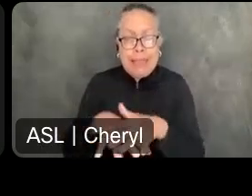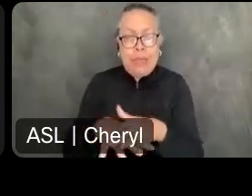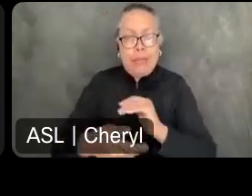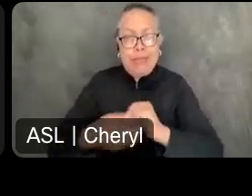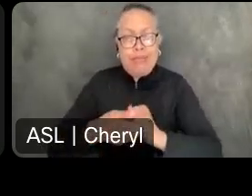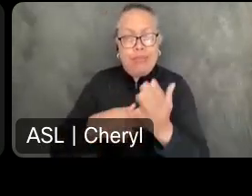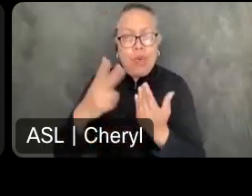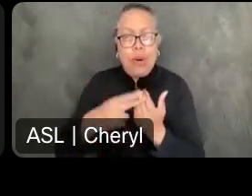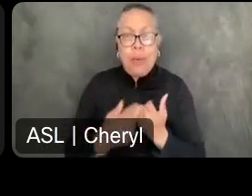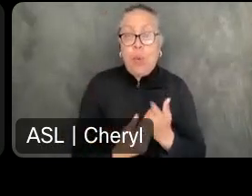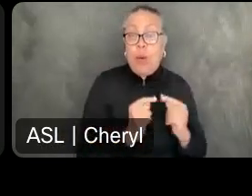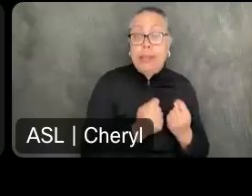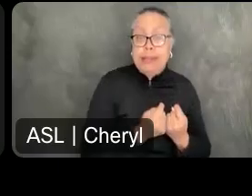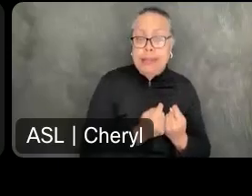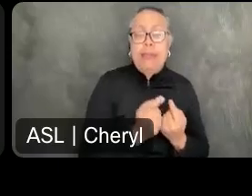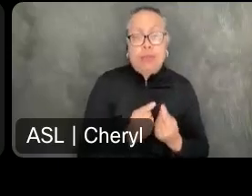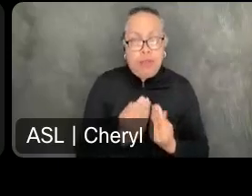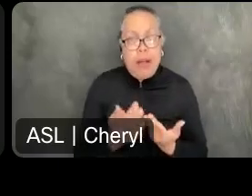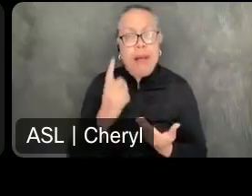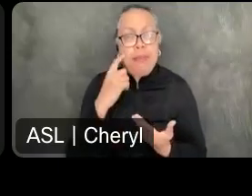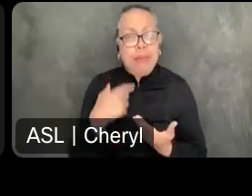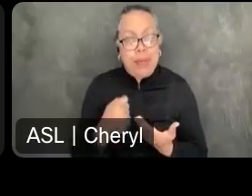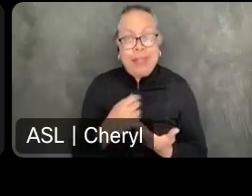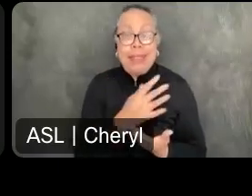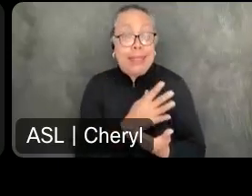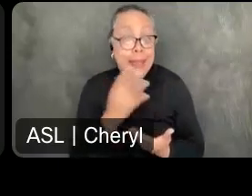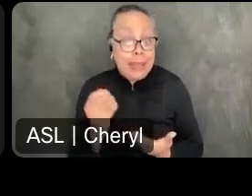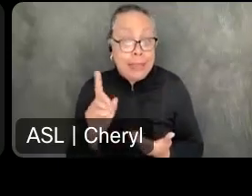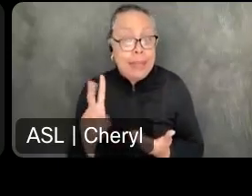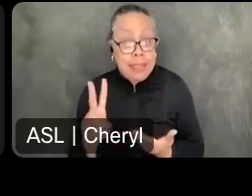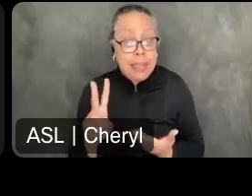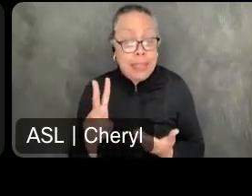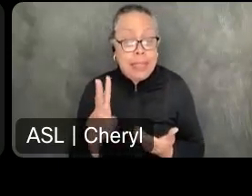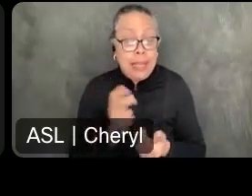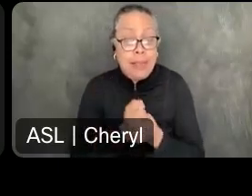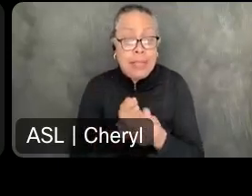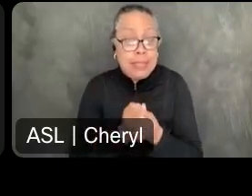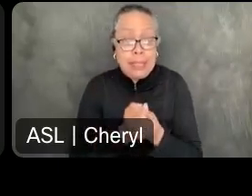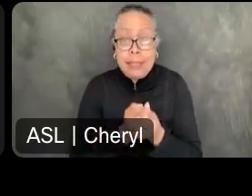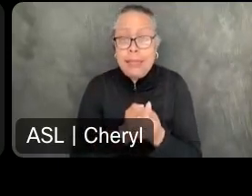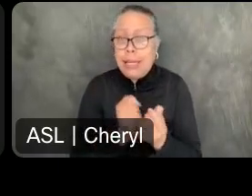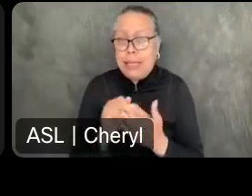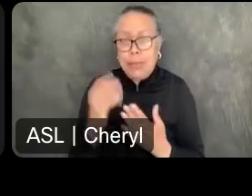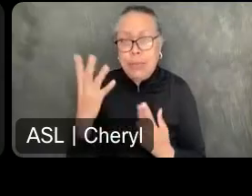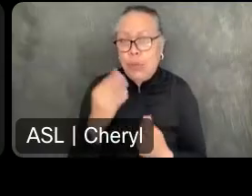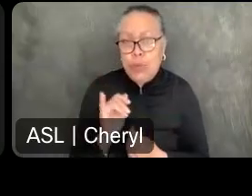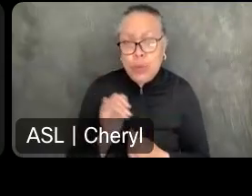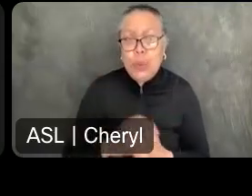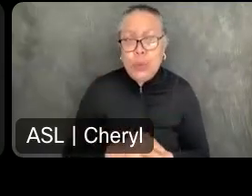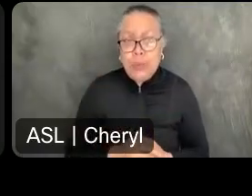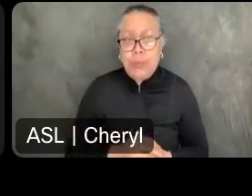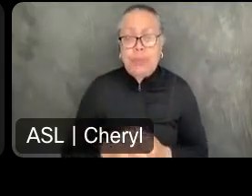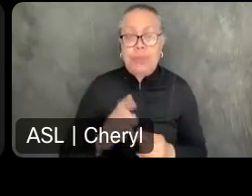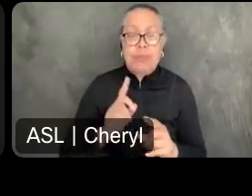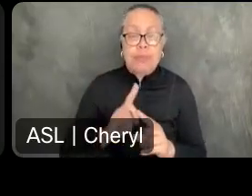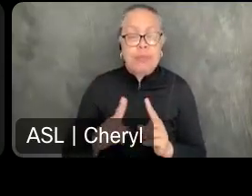can provide both mental health and domestic violence advocacy, beautiful. But at the end of the day, we're